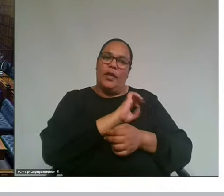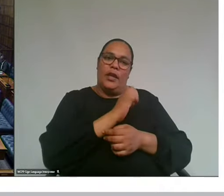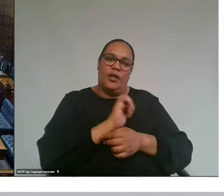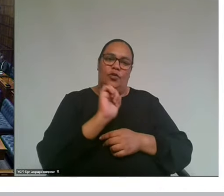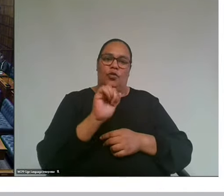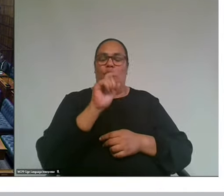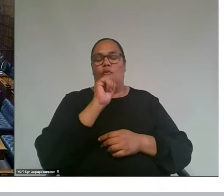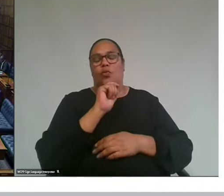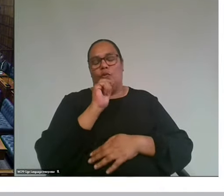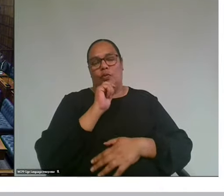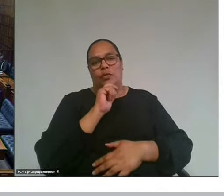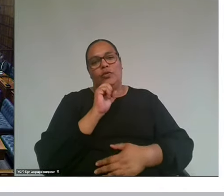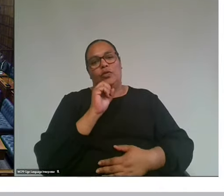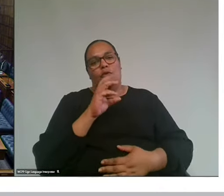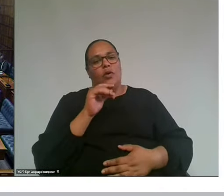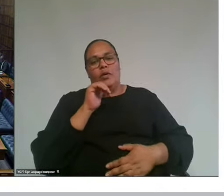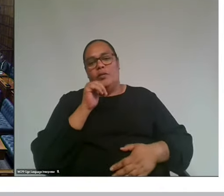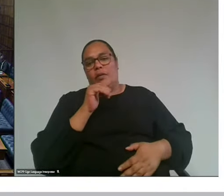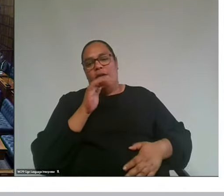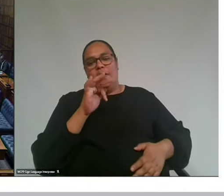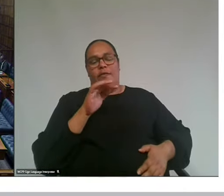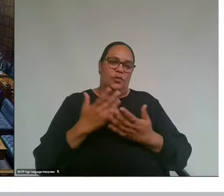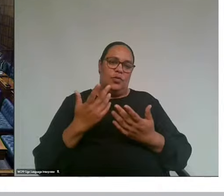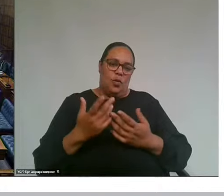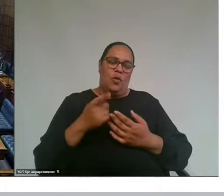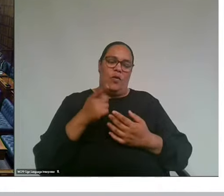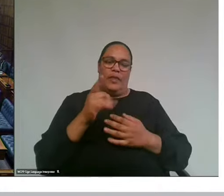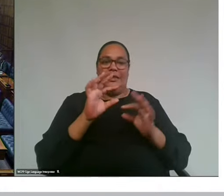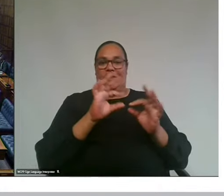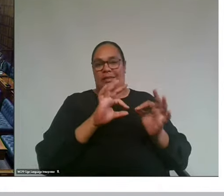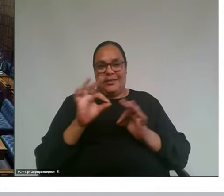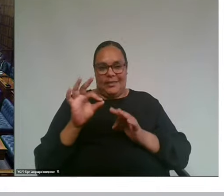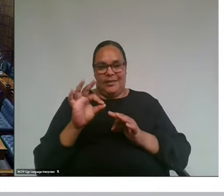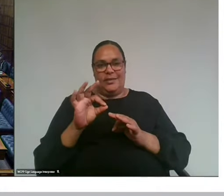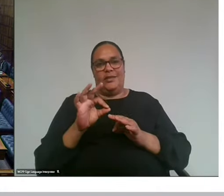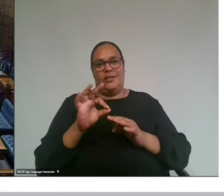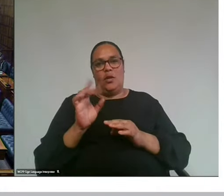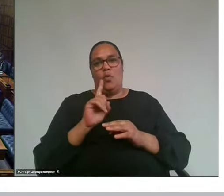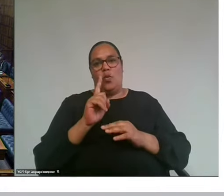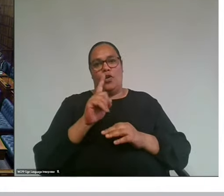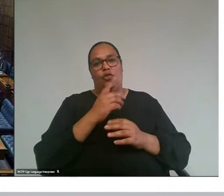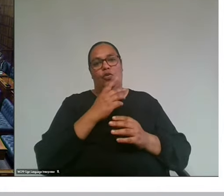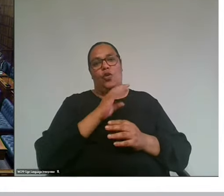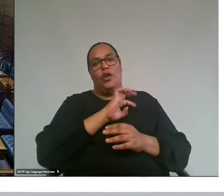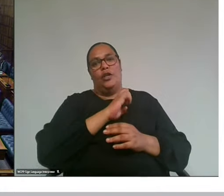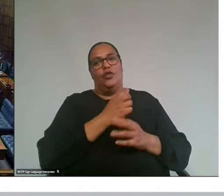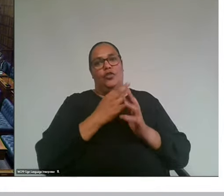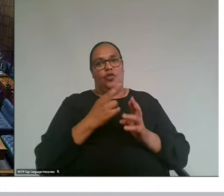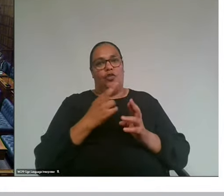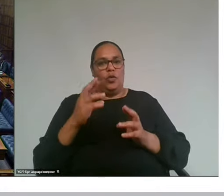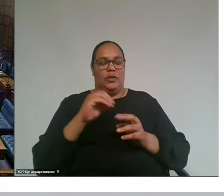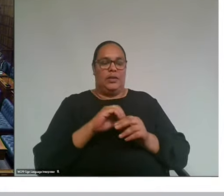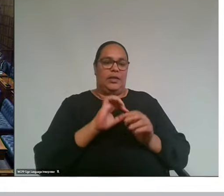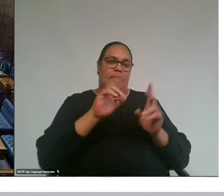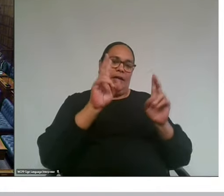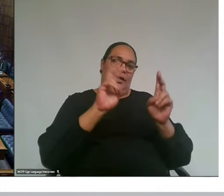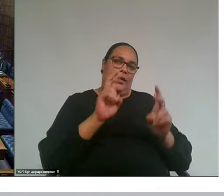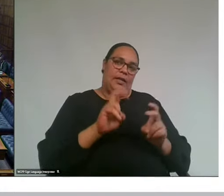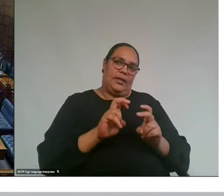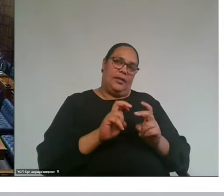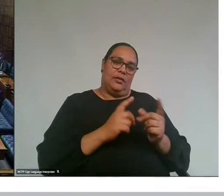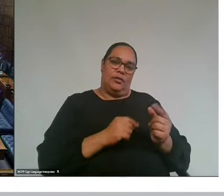use so whether you're using you know a lot of what's your energy source in this in the